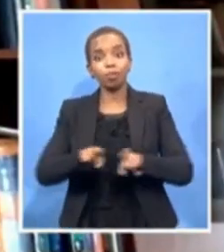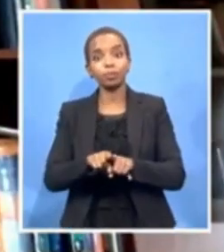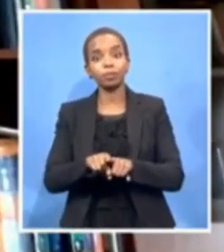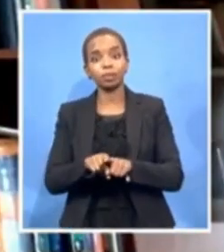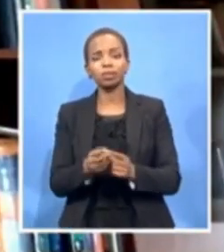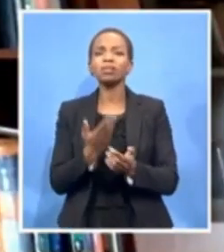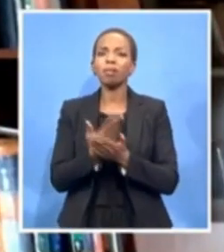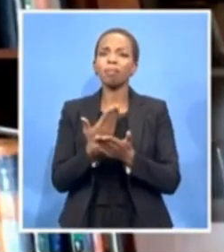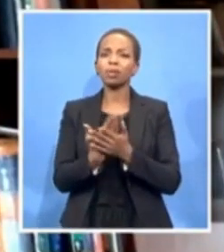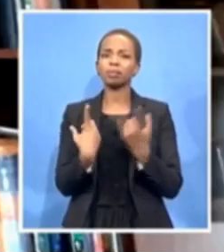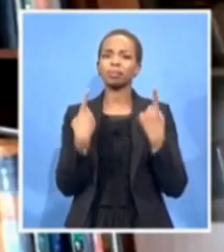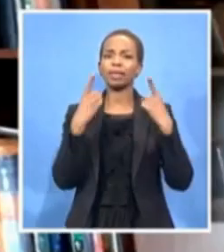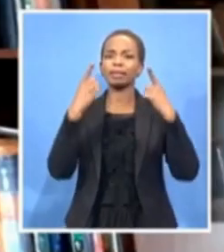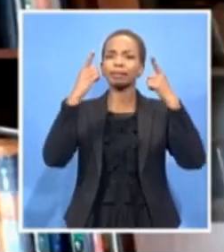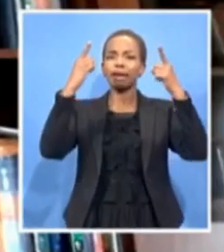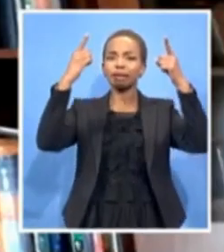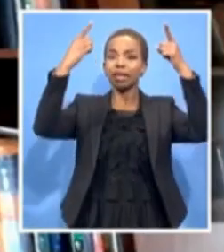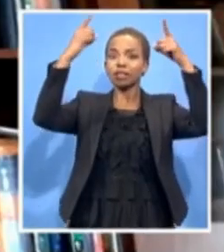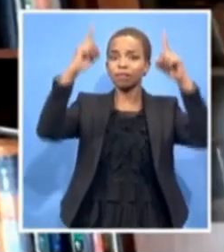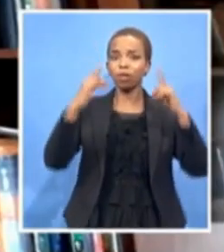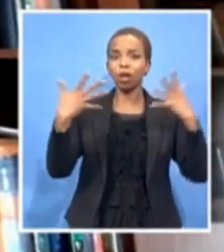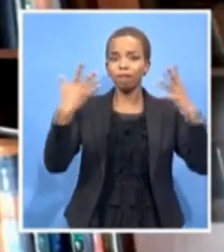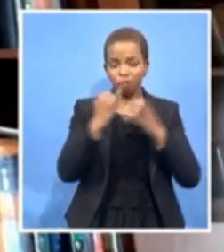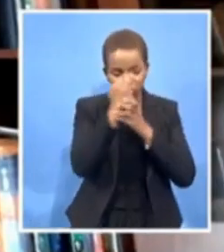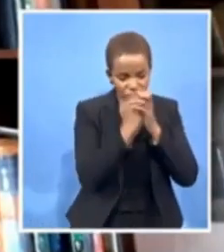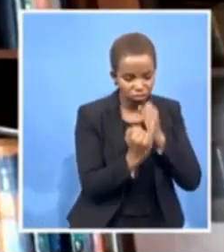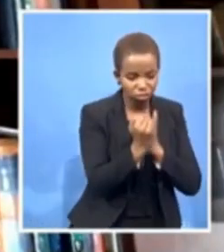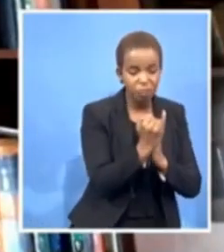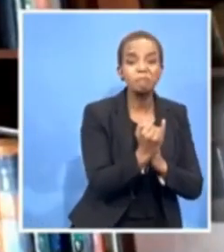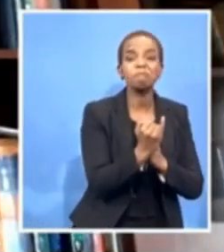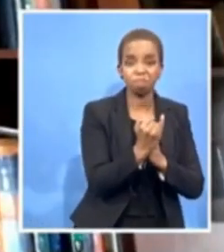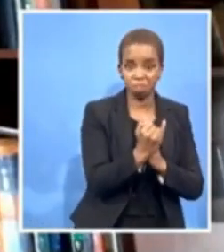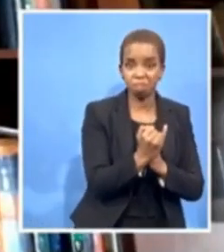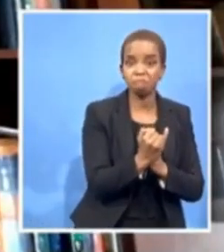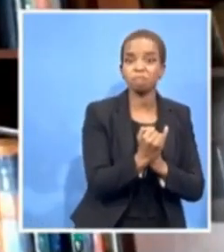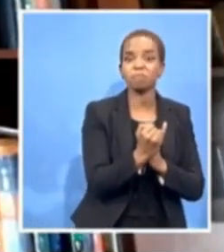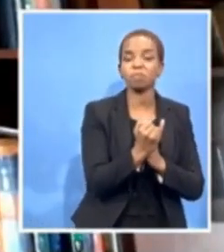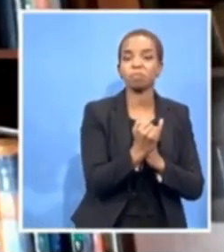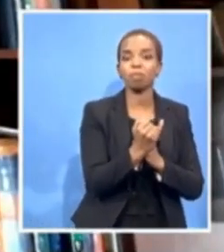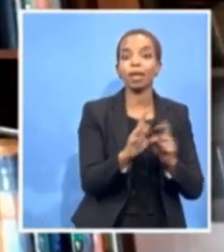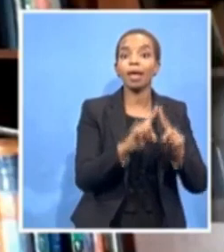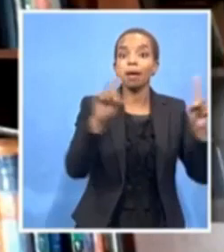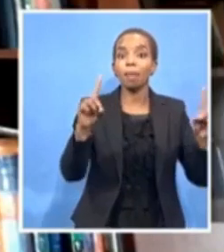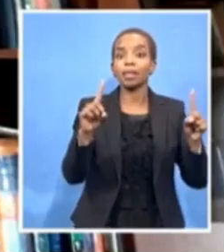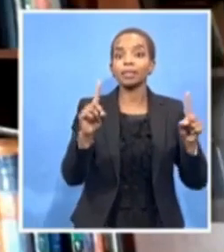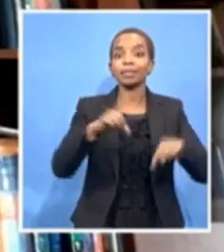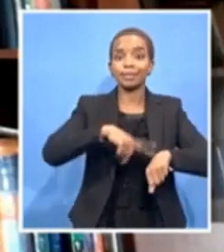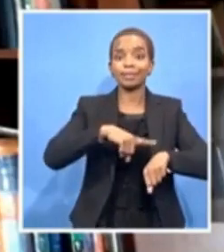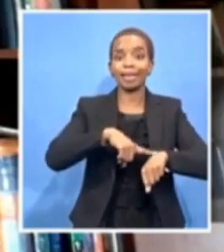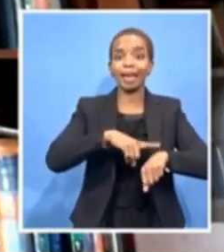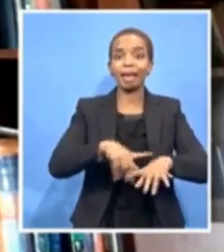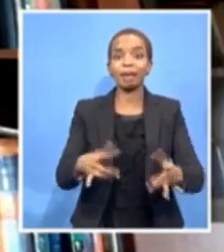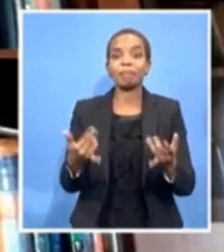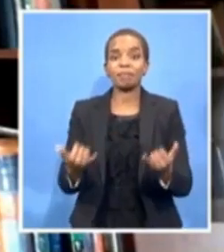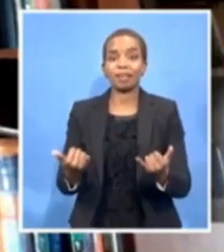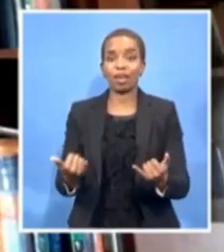of independence. The time is now that you, younger generation, must